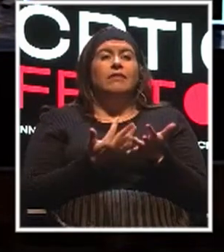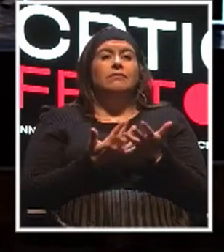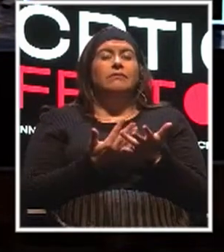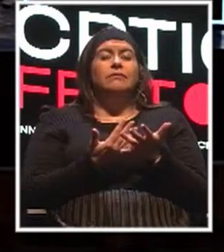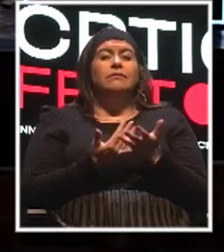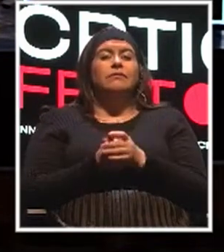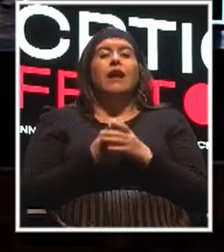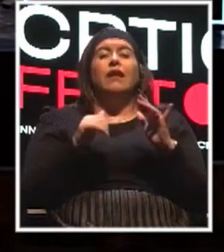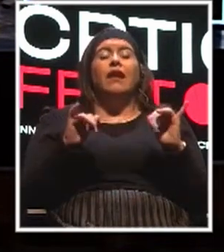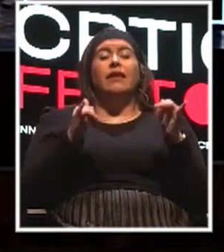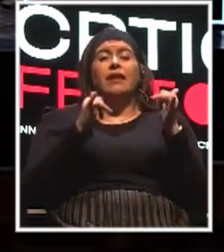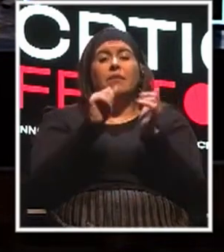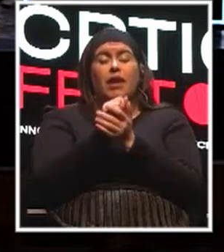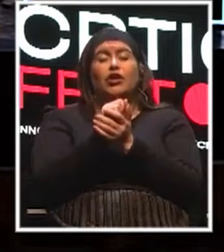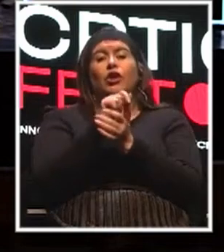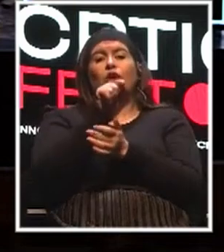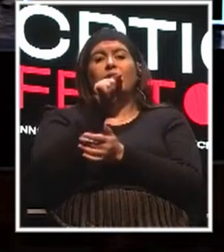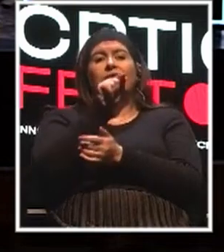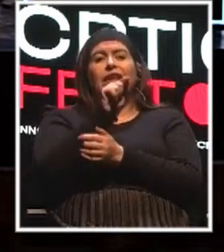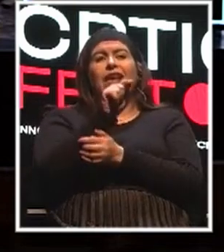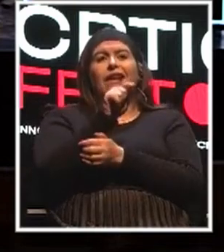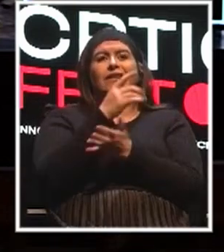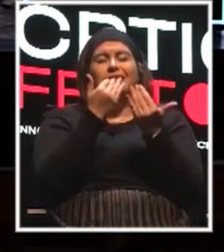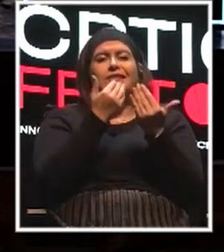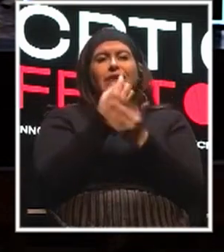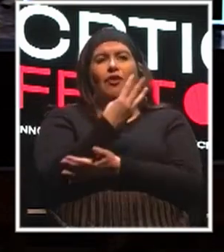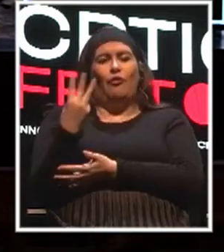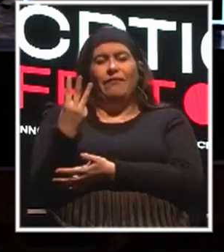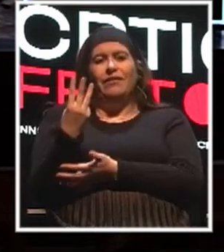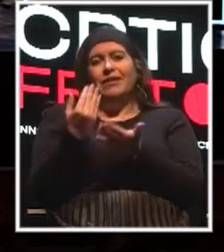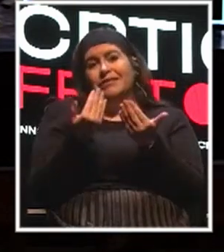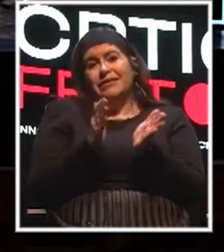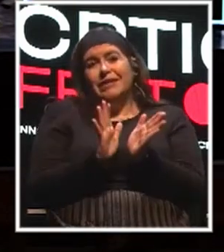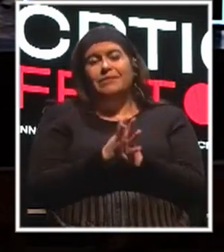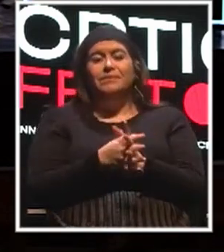just have at it. Yeah.